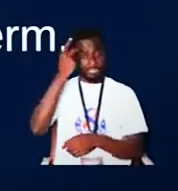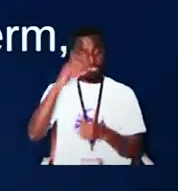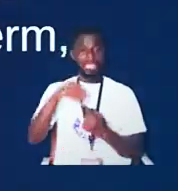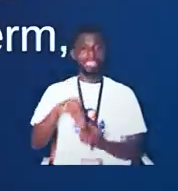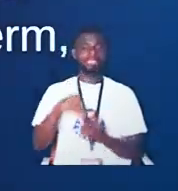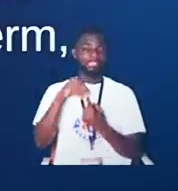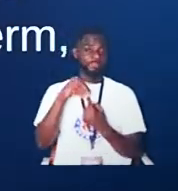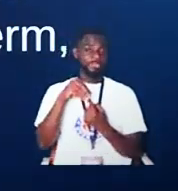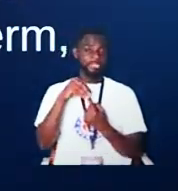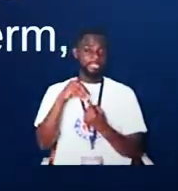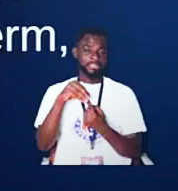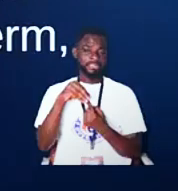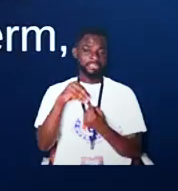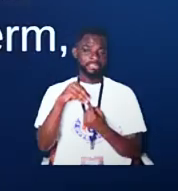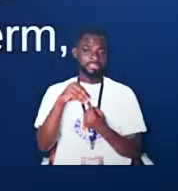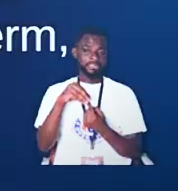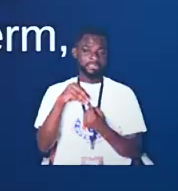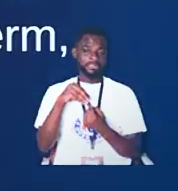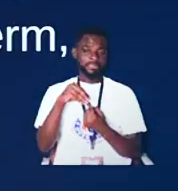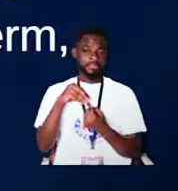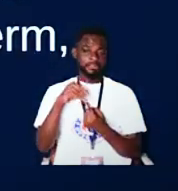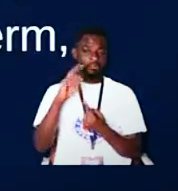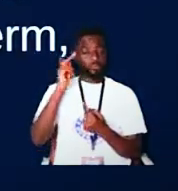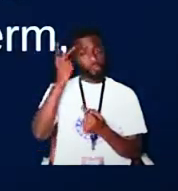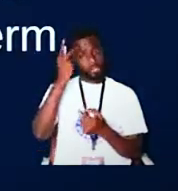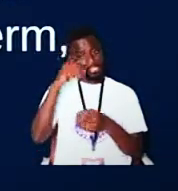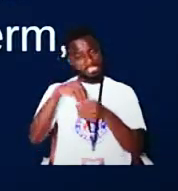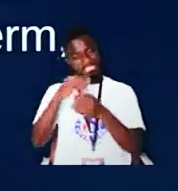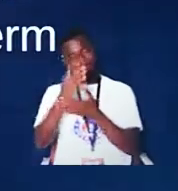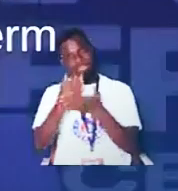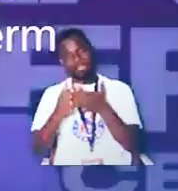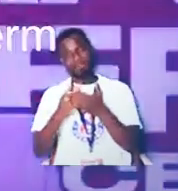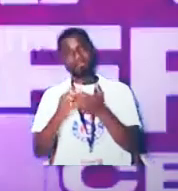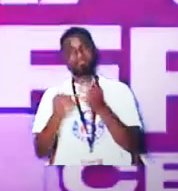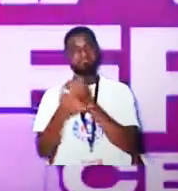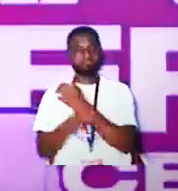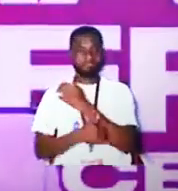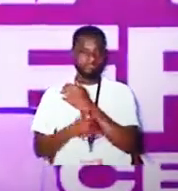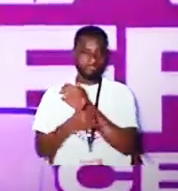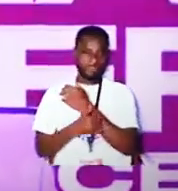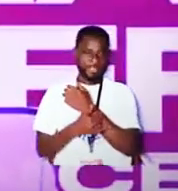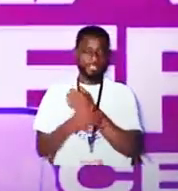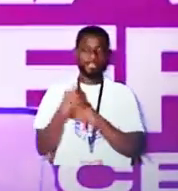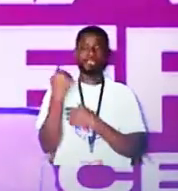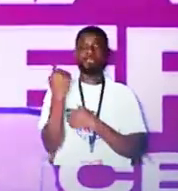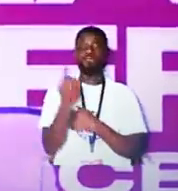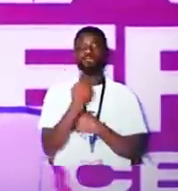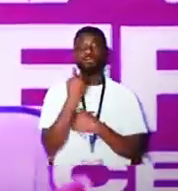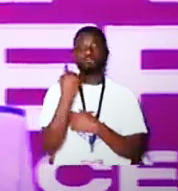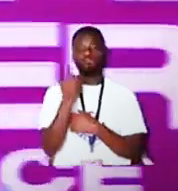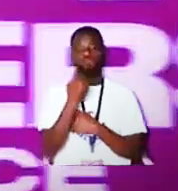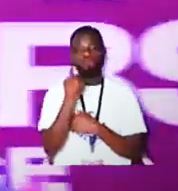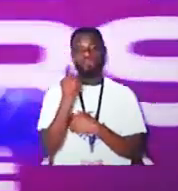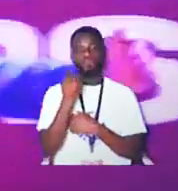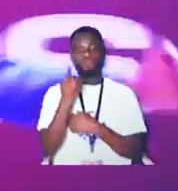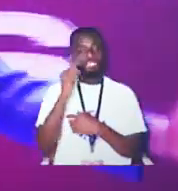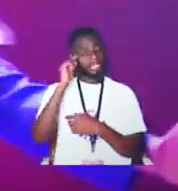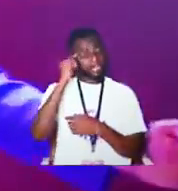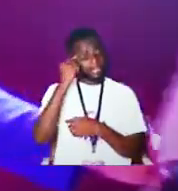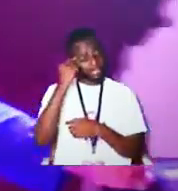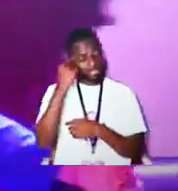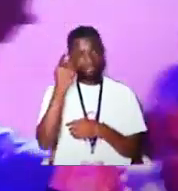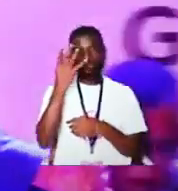especially in politics in some nations, they only think in terms of